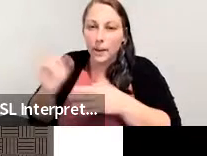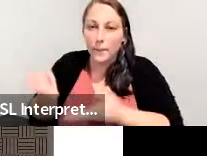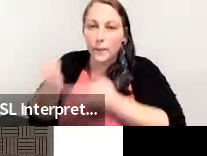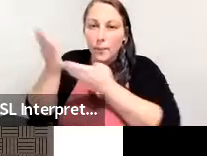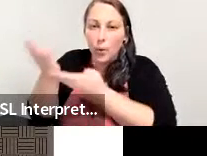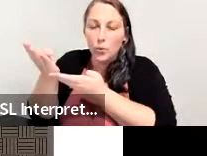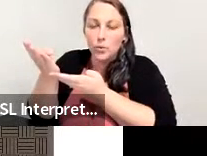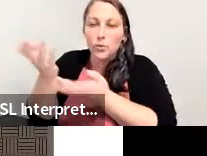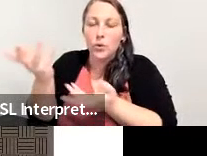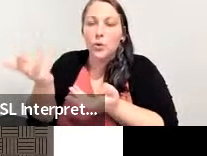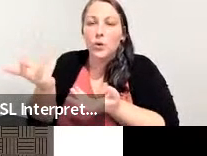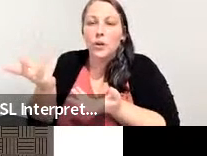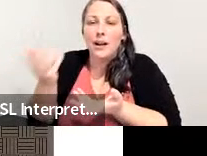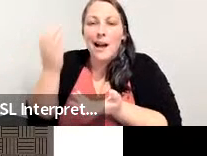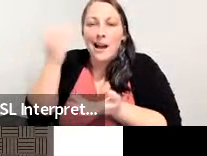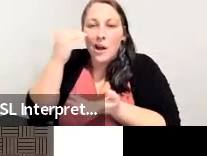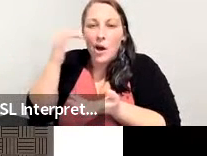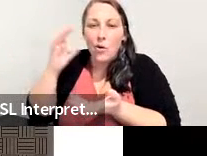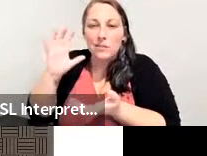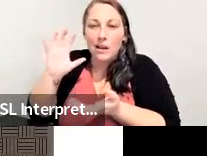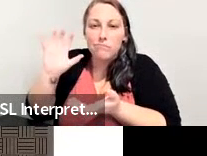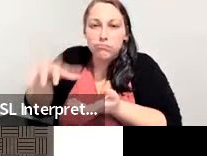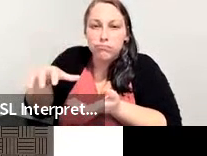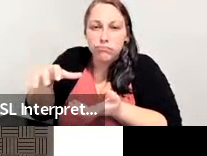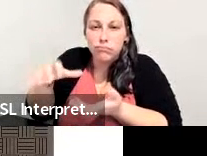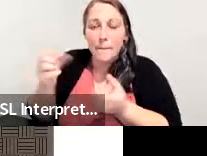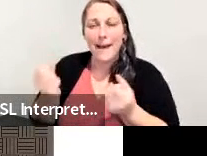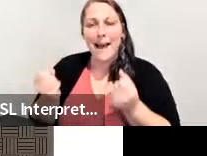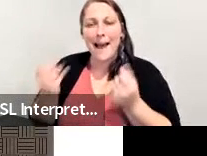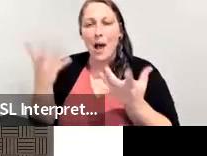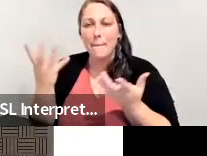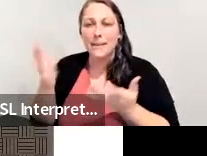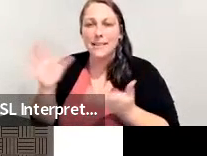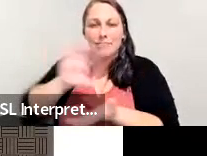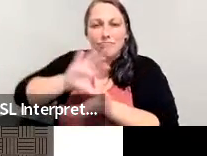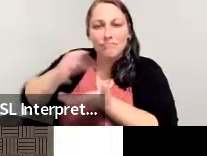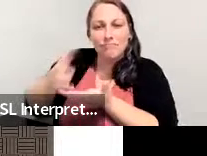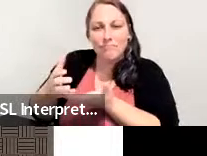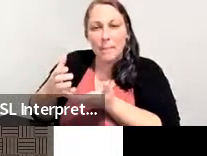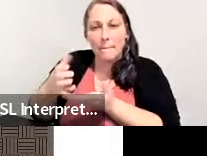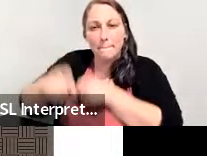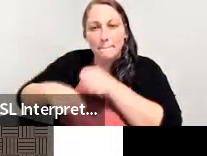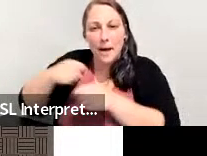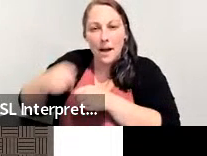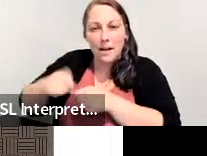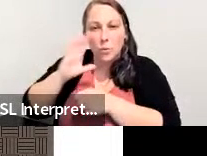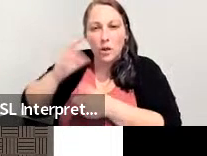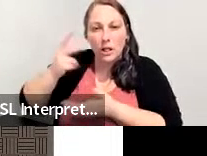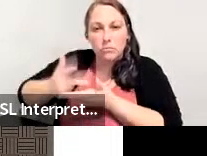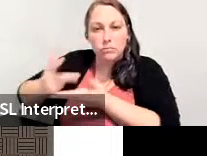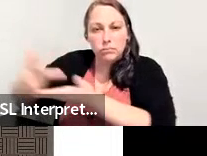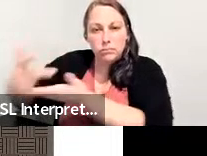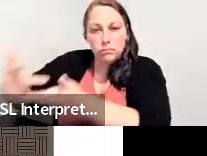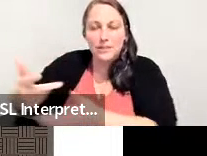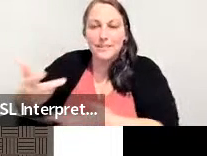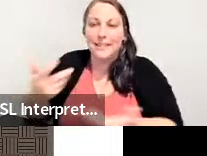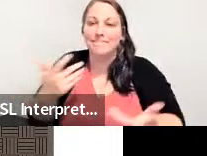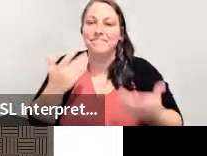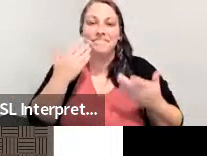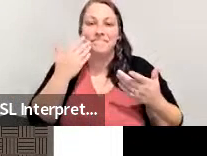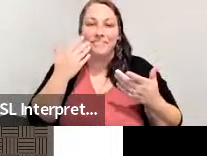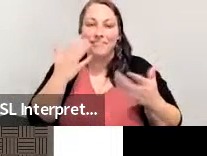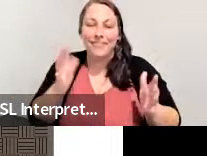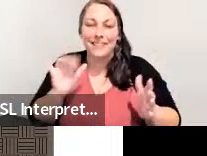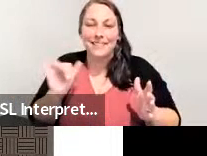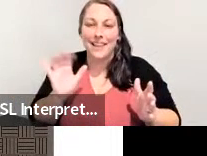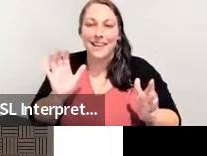come in modular chunks. Yeah, many bikes? it's the modular chunk that DDOT Mhm. has. I don't know if this is